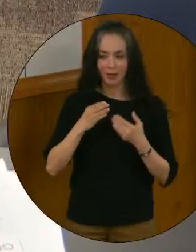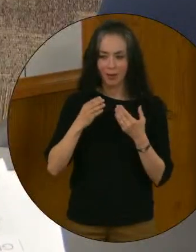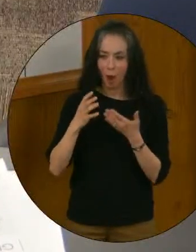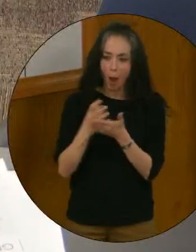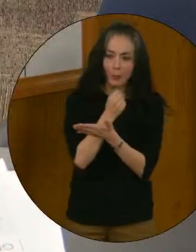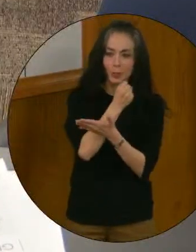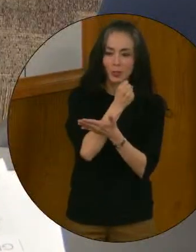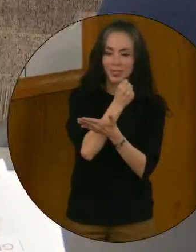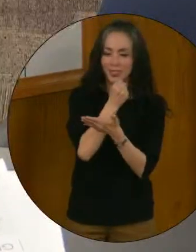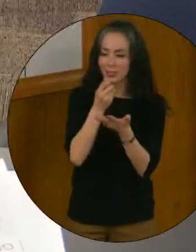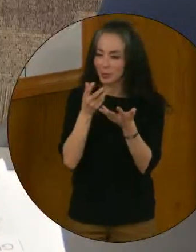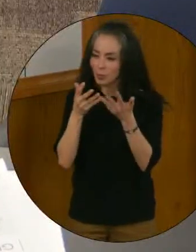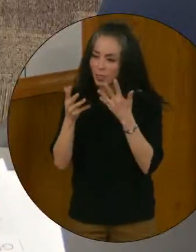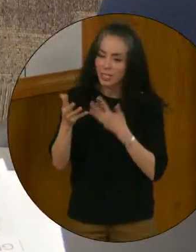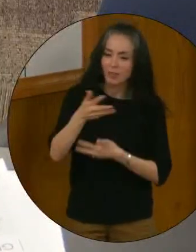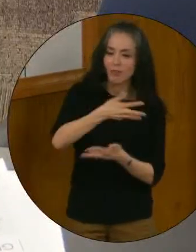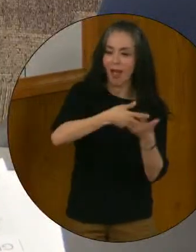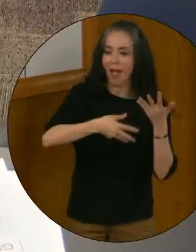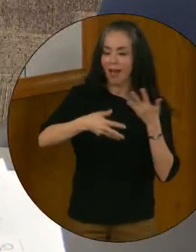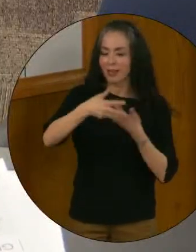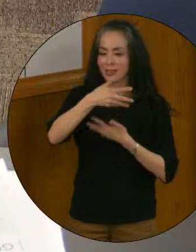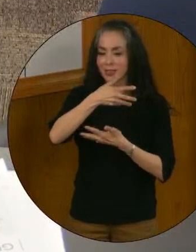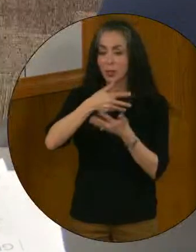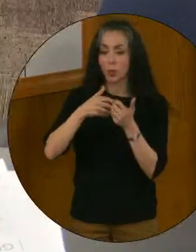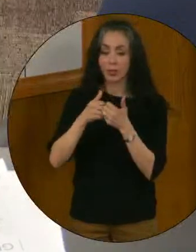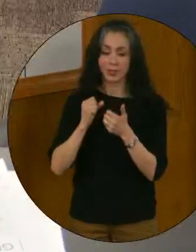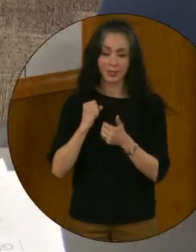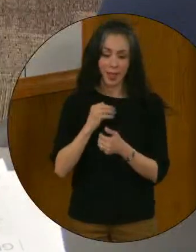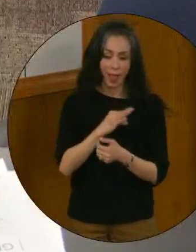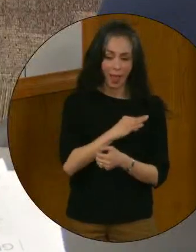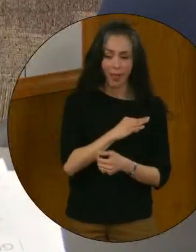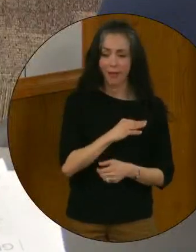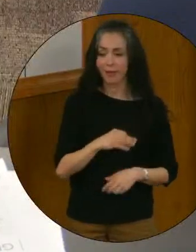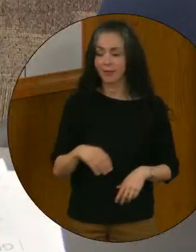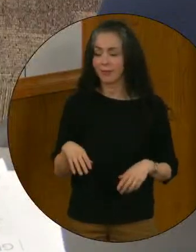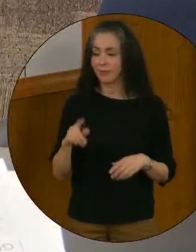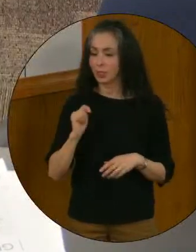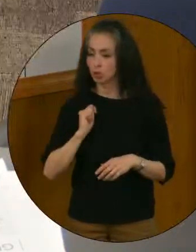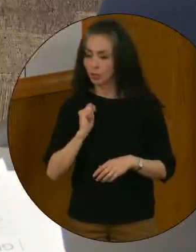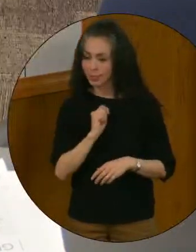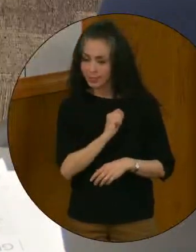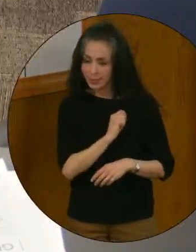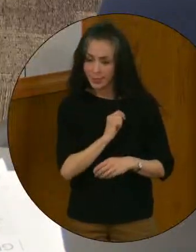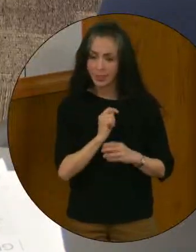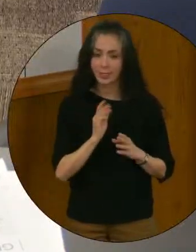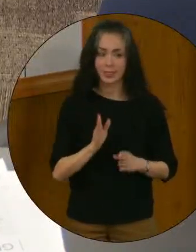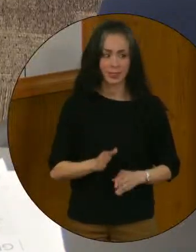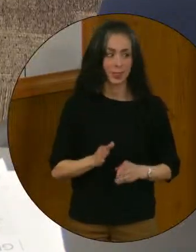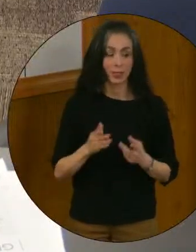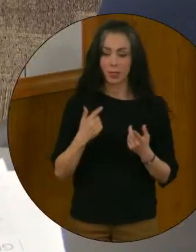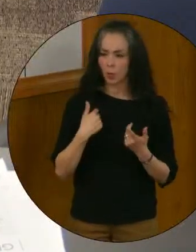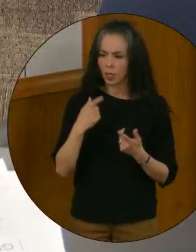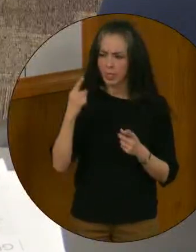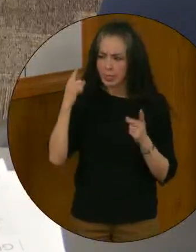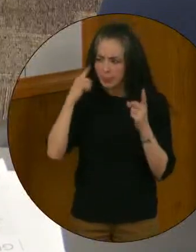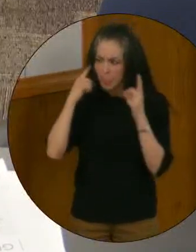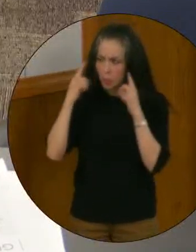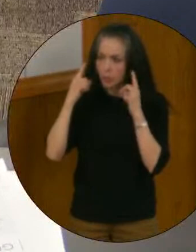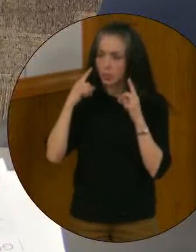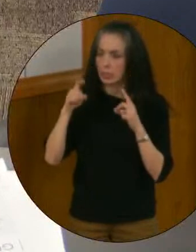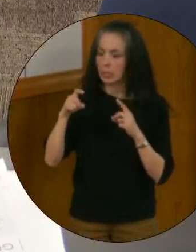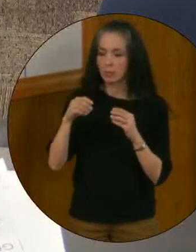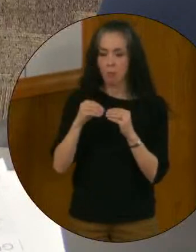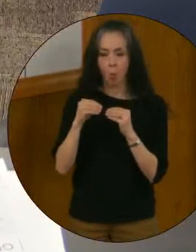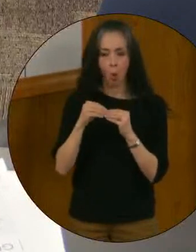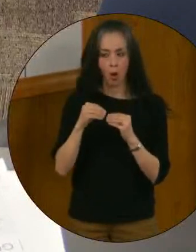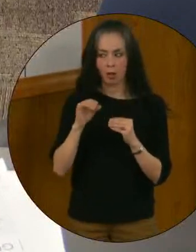to interact with staff and with the trustees. And we kept hearing, we need more of